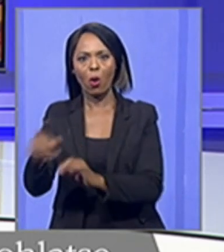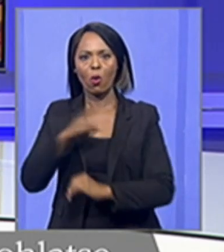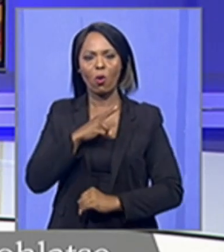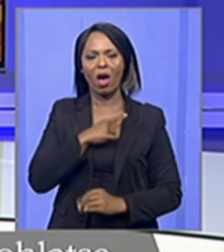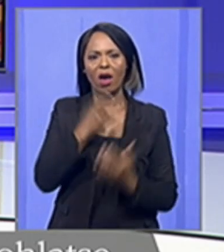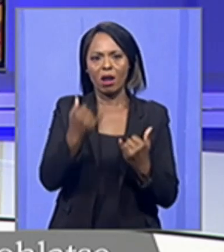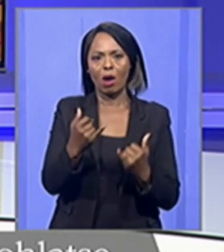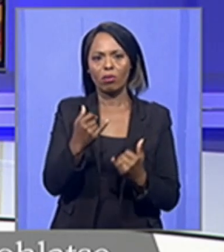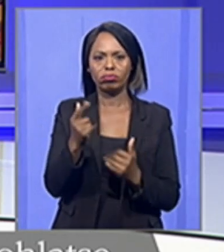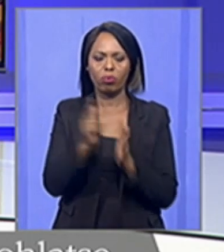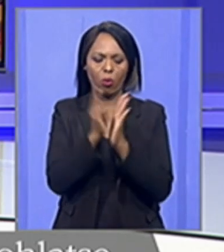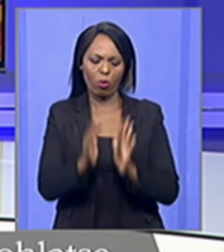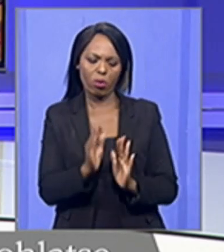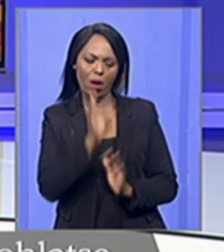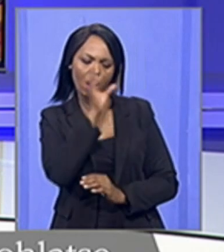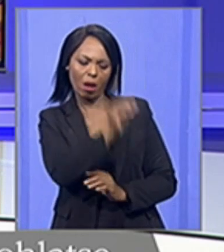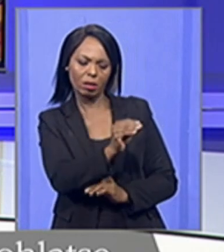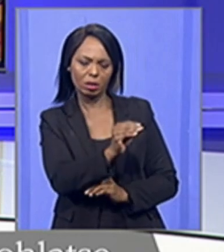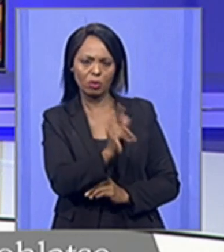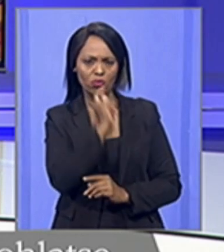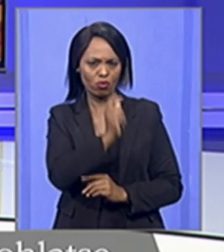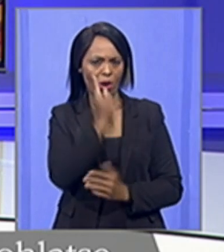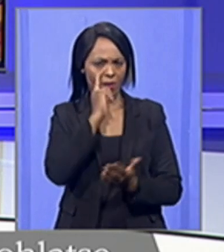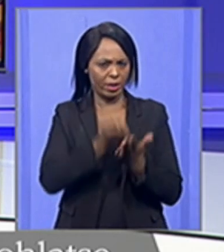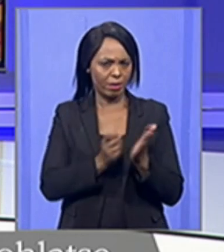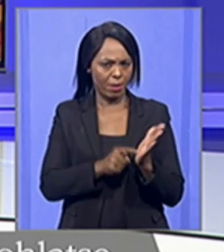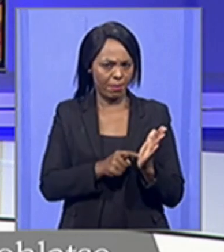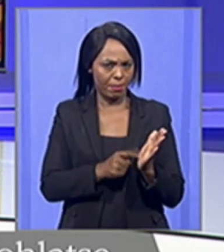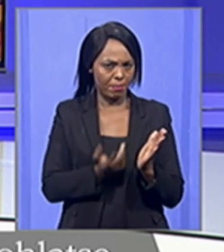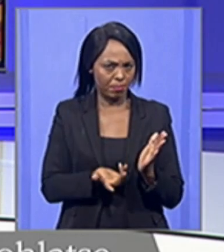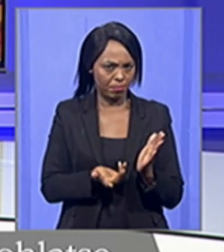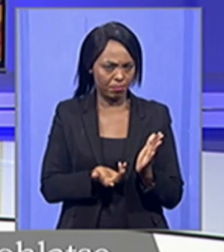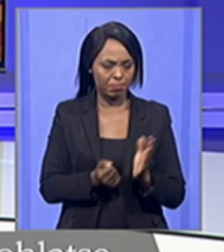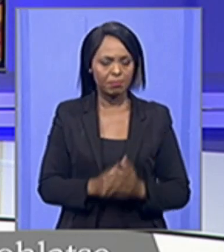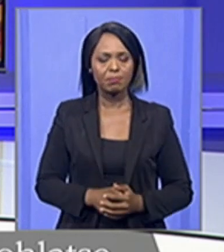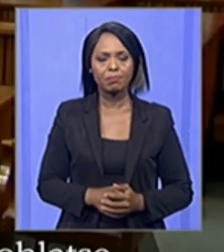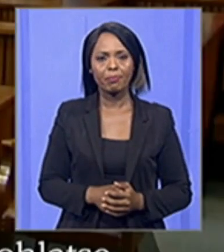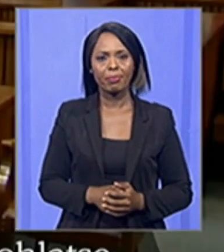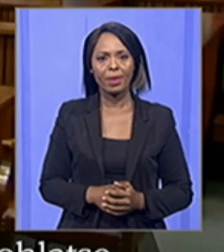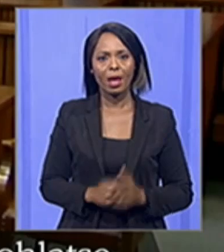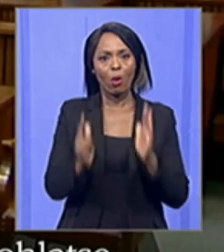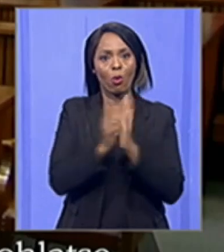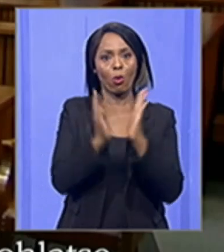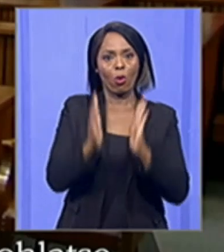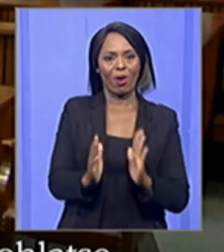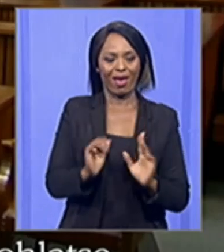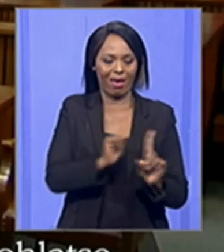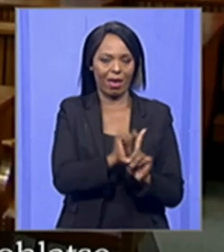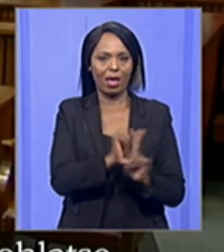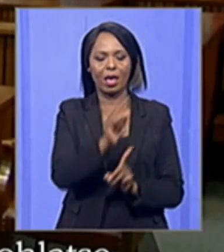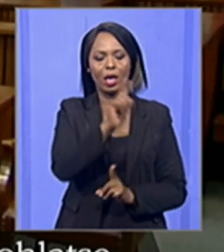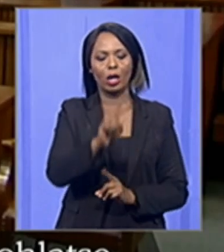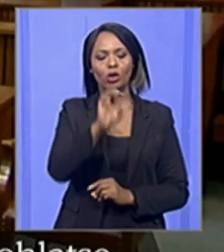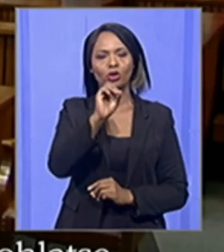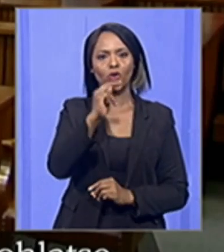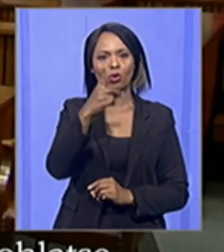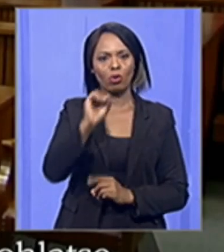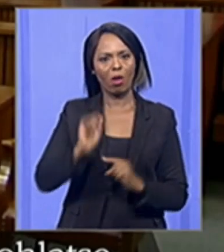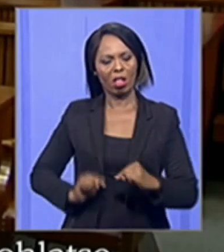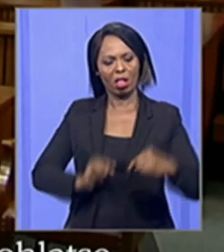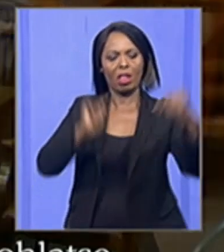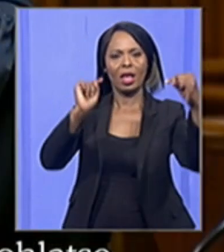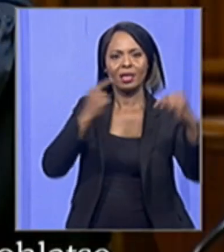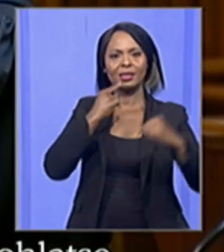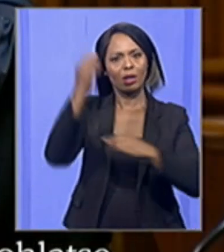ba botšišiše ka ga bonnete le go amogelwa ga bohlatse bjo. Kemedi ya semolao ya Zondo e ngangile gore pego ya